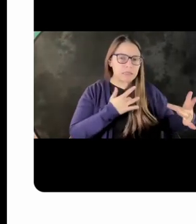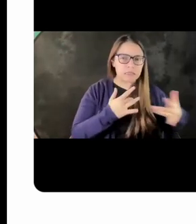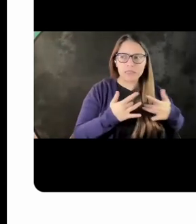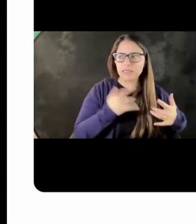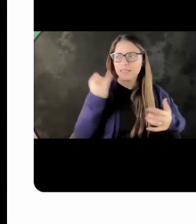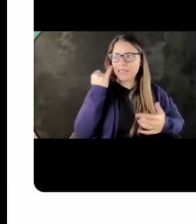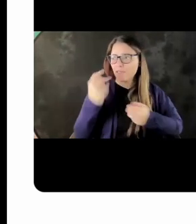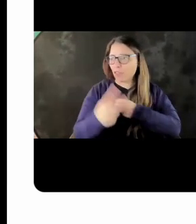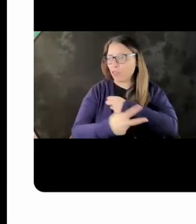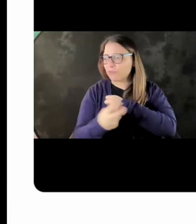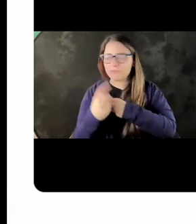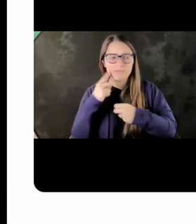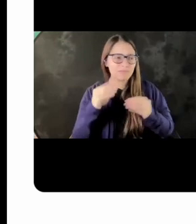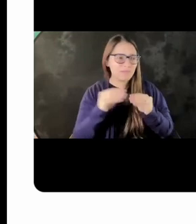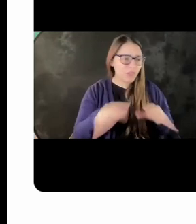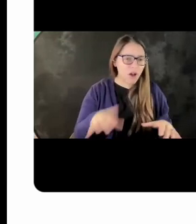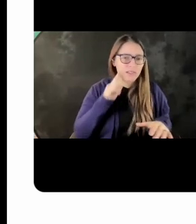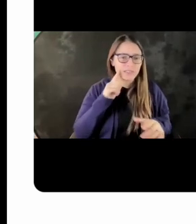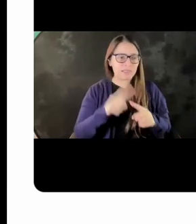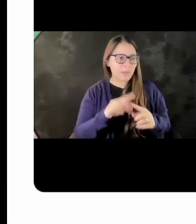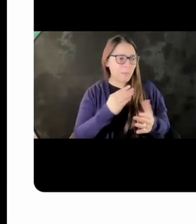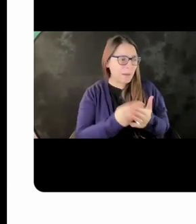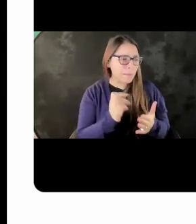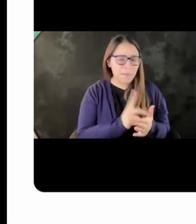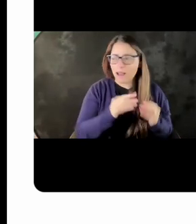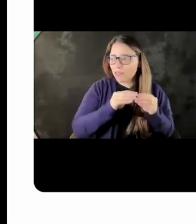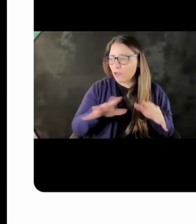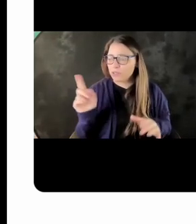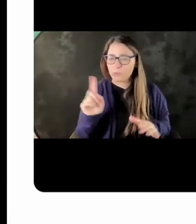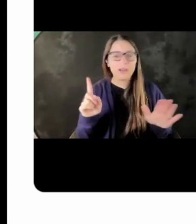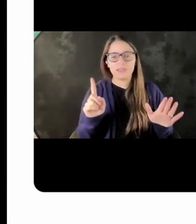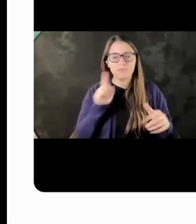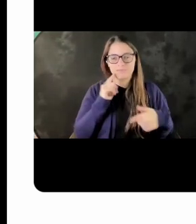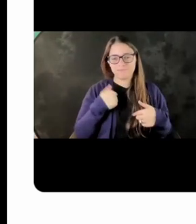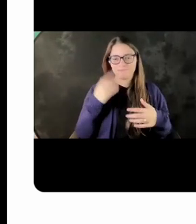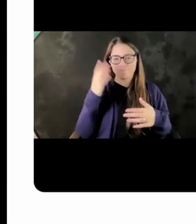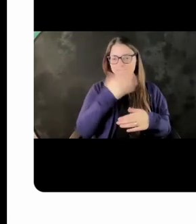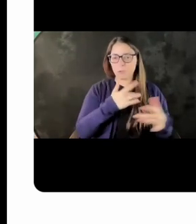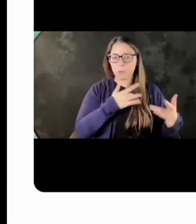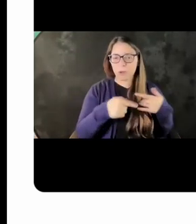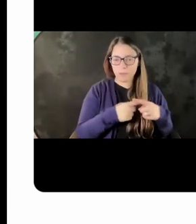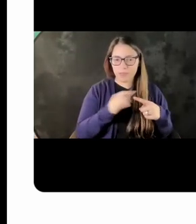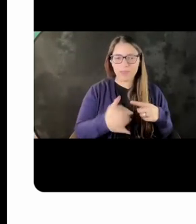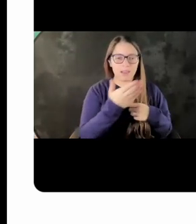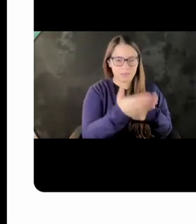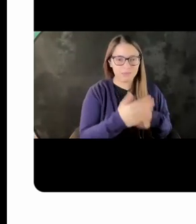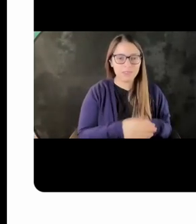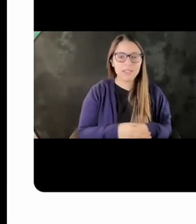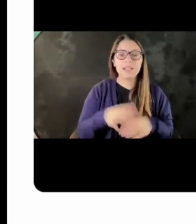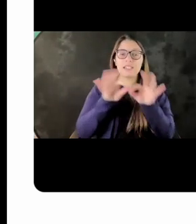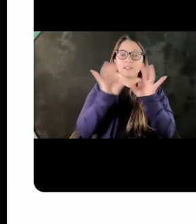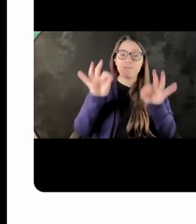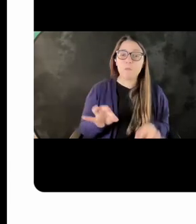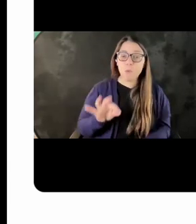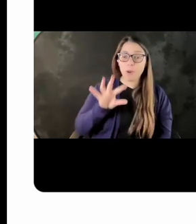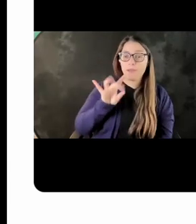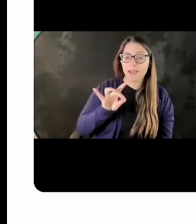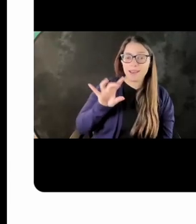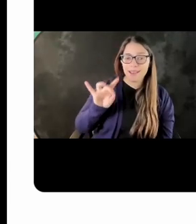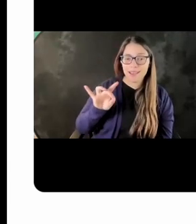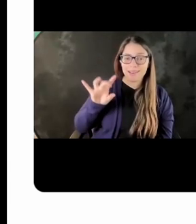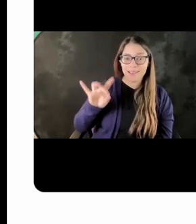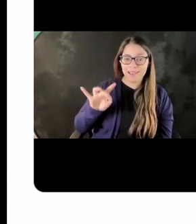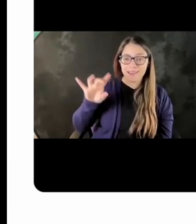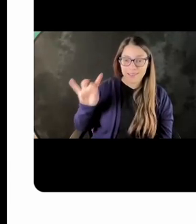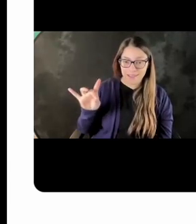or undeliverable refunds. There's a form 8888. It's linked there that could be used for direct deposit